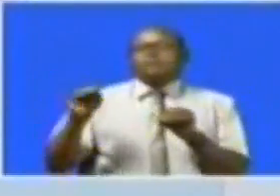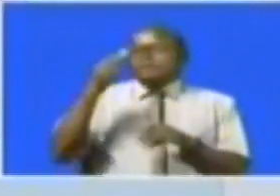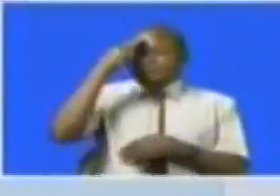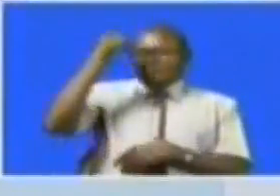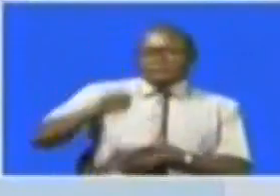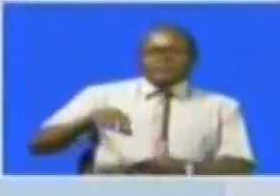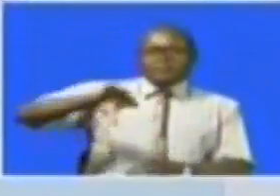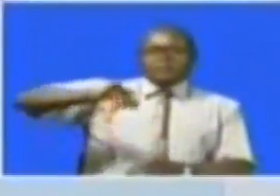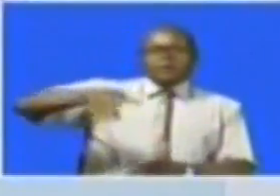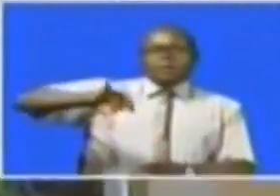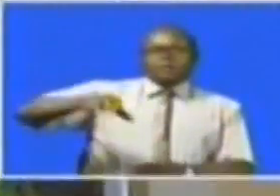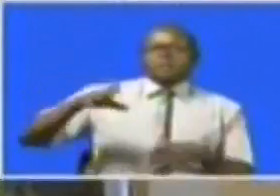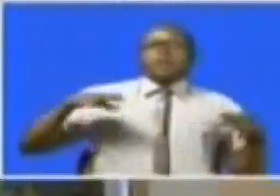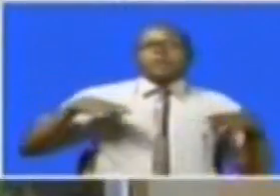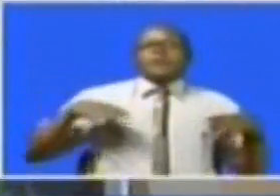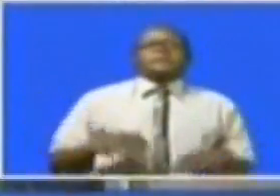Kajiado County.